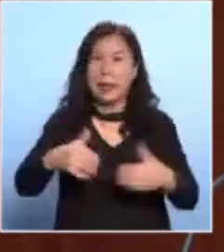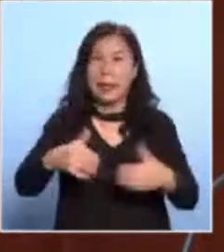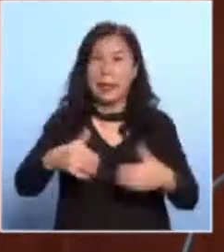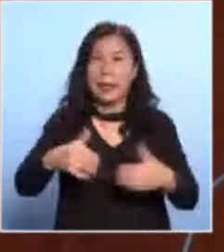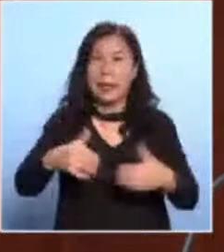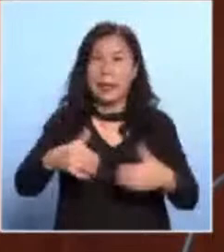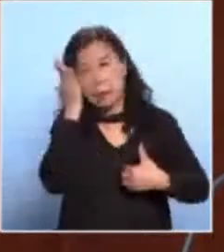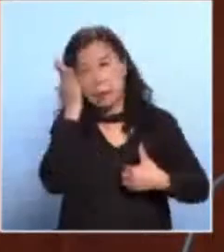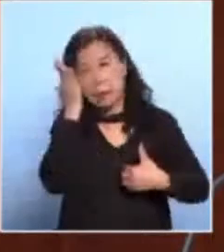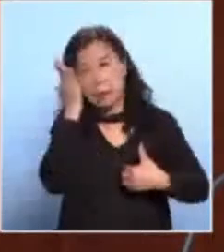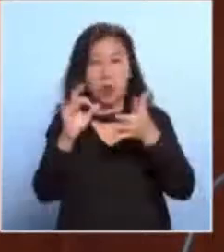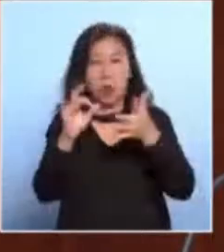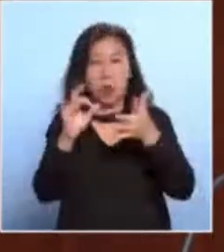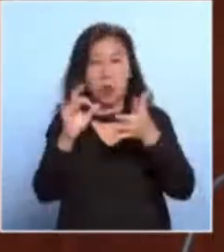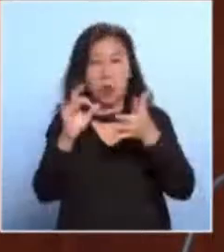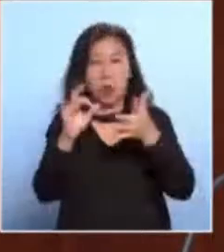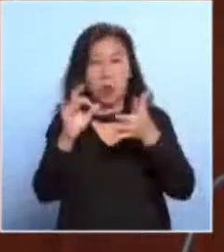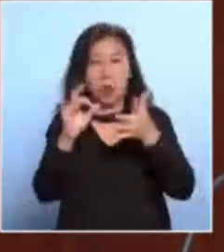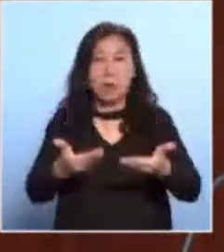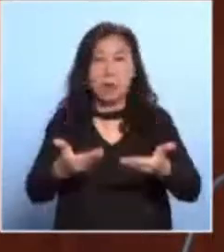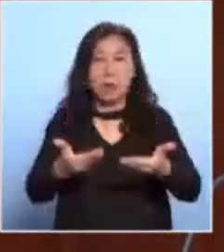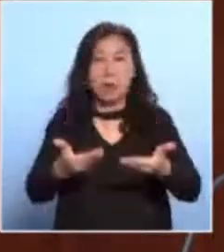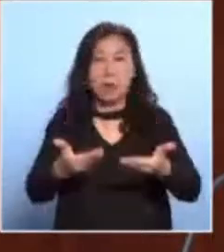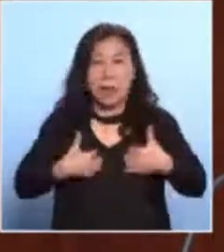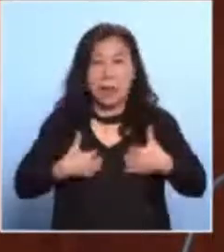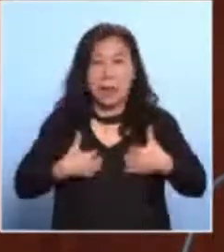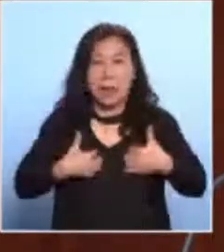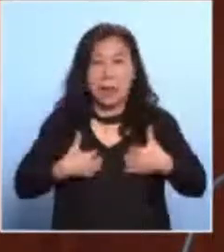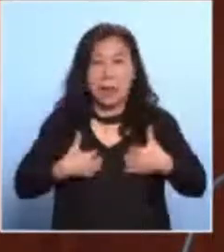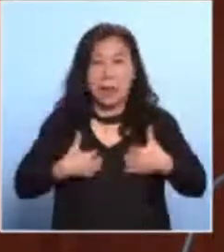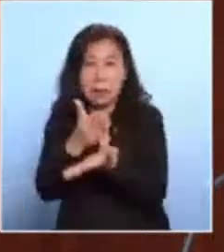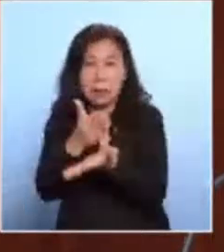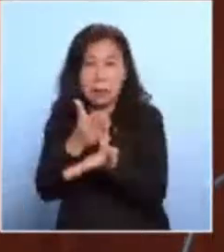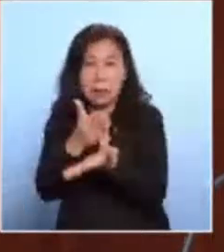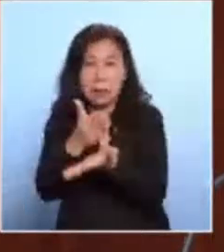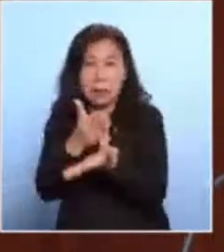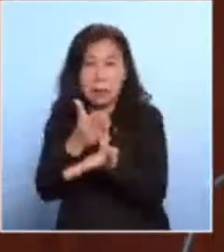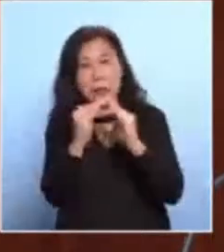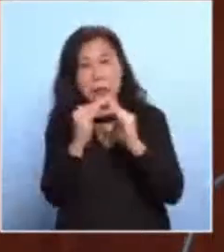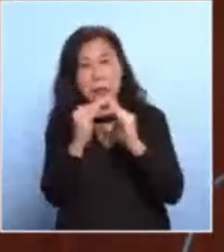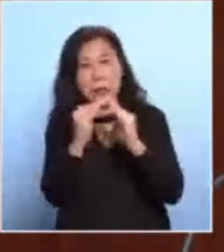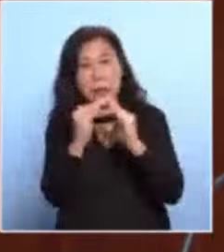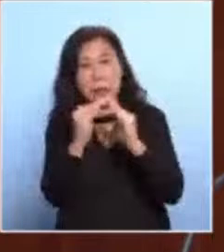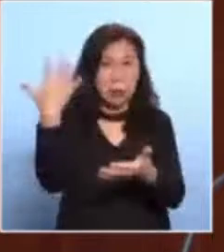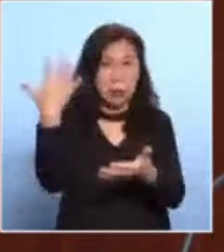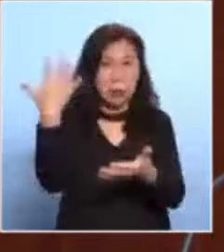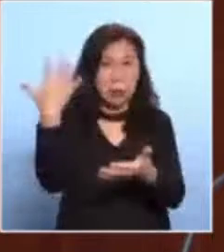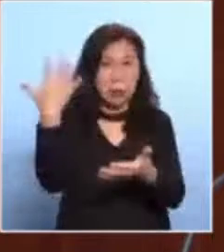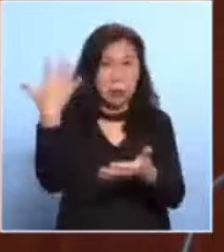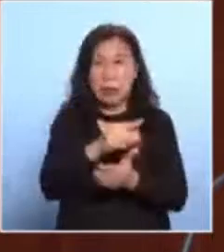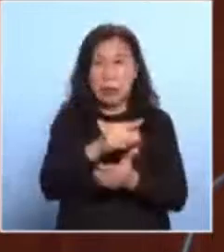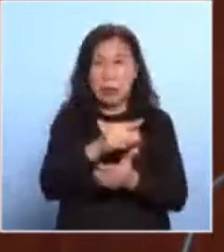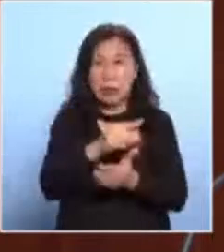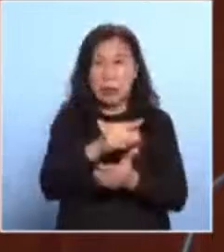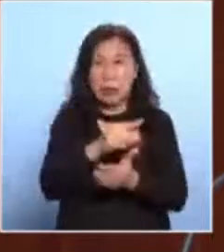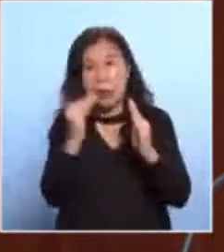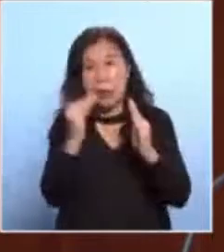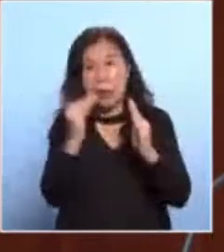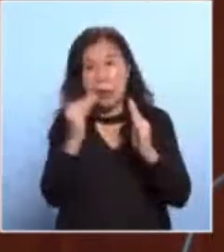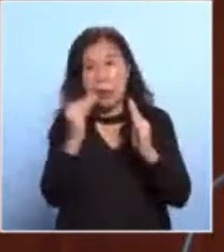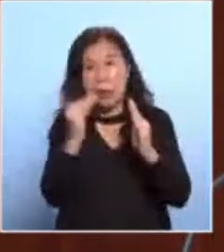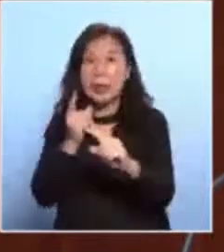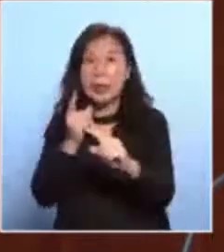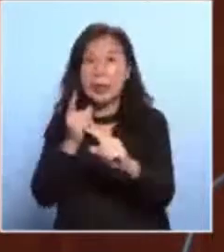services. The Committee on Review of Residential Child Care and Related Services, formed last